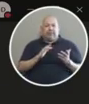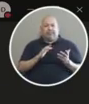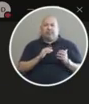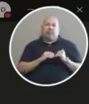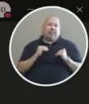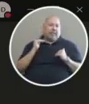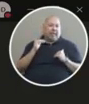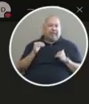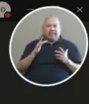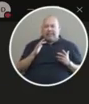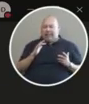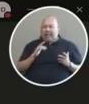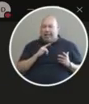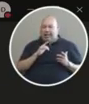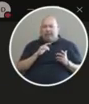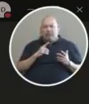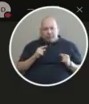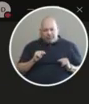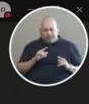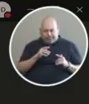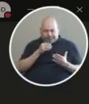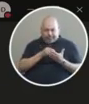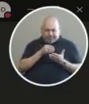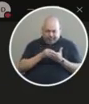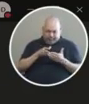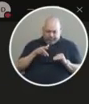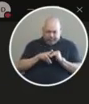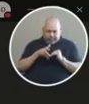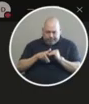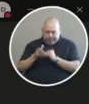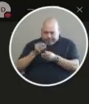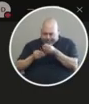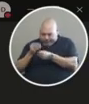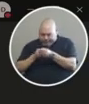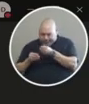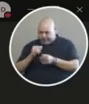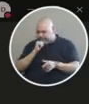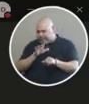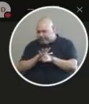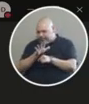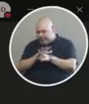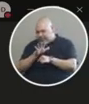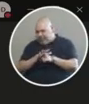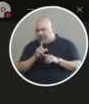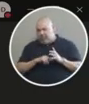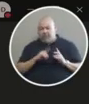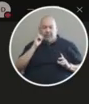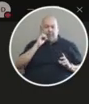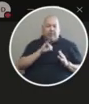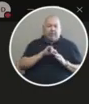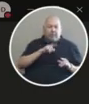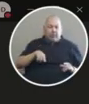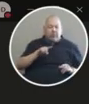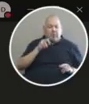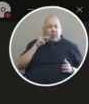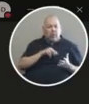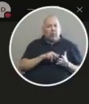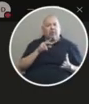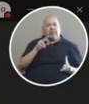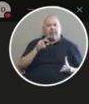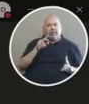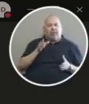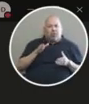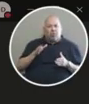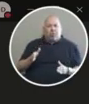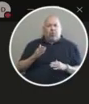edge. I applaud you guys for cutting expenses in certain areas, but I believe it's not enough. When I hear that you guys are looking to cut down